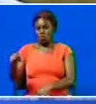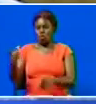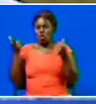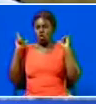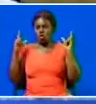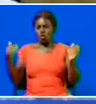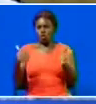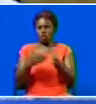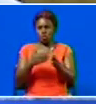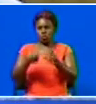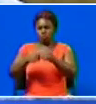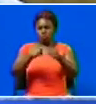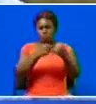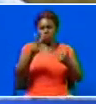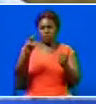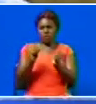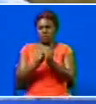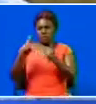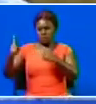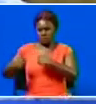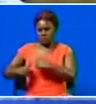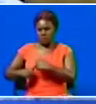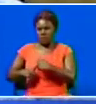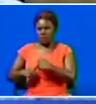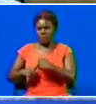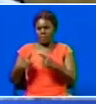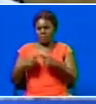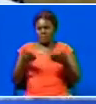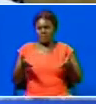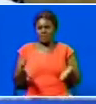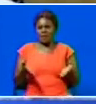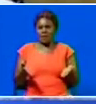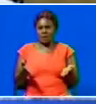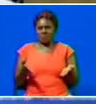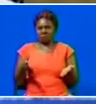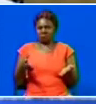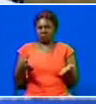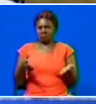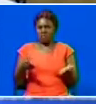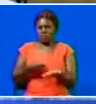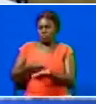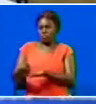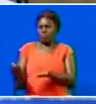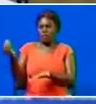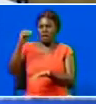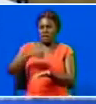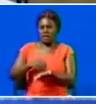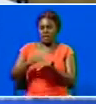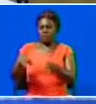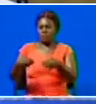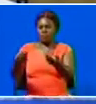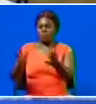stopped for destruction in 2016, but now mysteriously being sold again to the and released to the